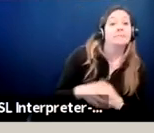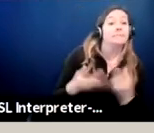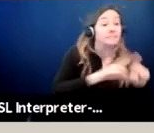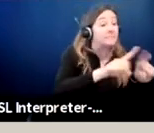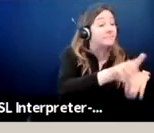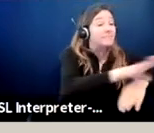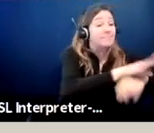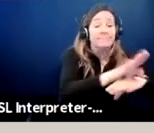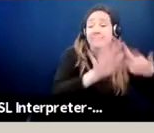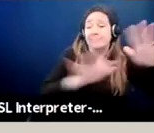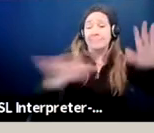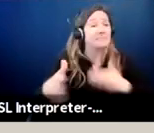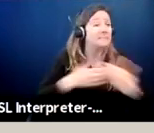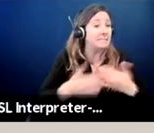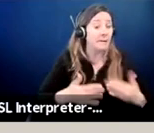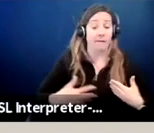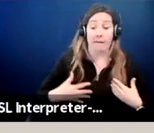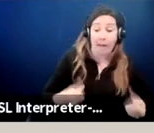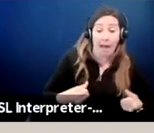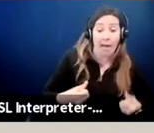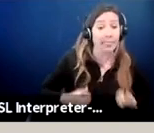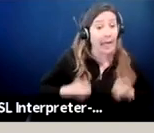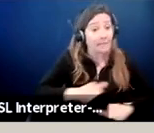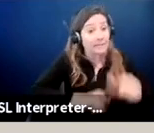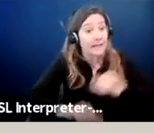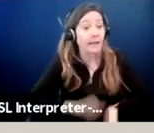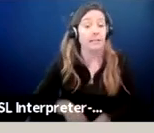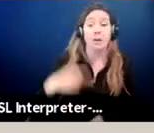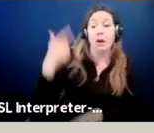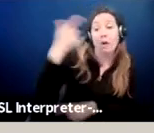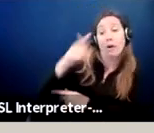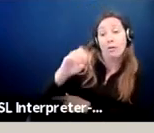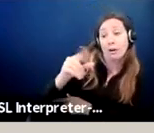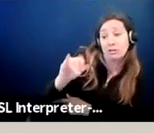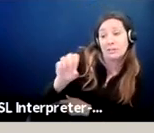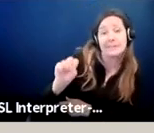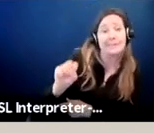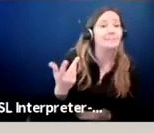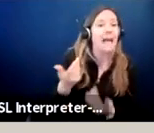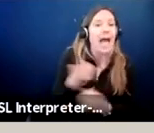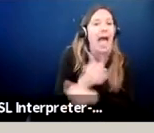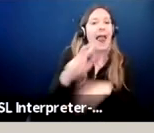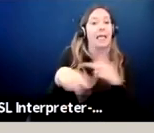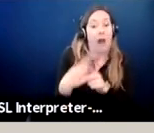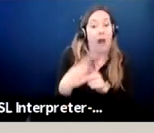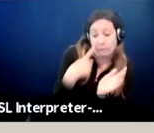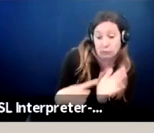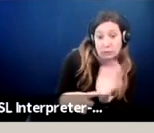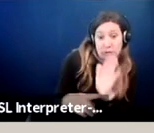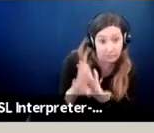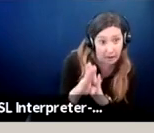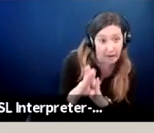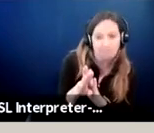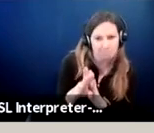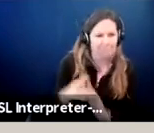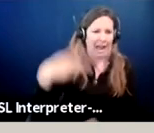Doesn't matter whether it's a health, life and sciences or logistics. I mean, if you're doing some sort of R&D, there's a high chance you can qualify for this